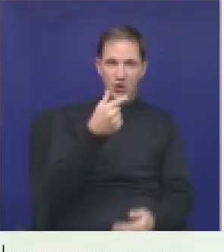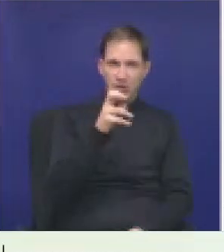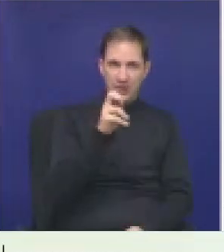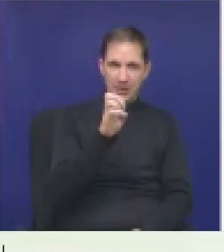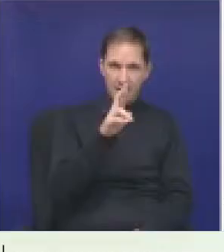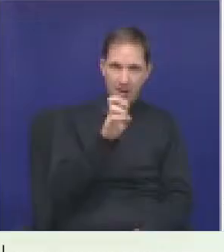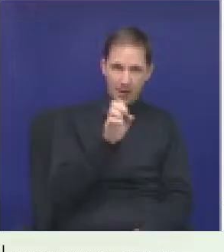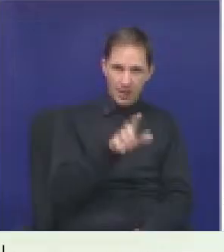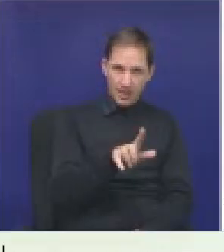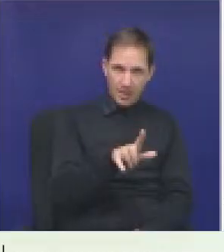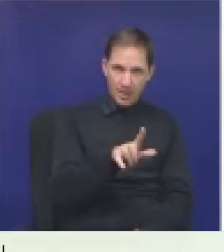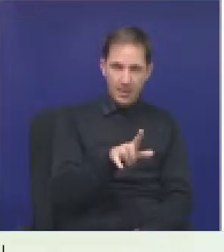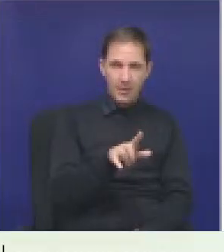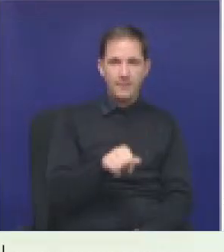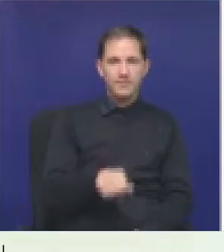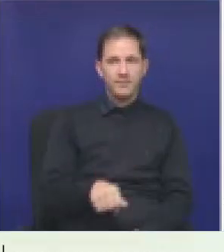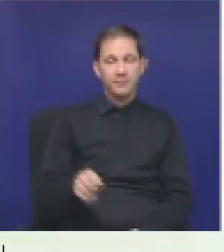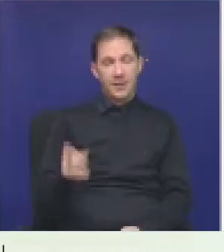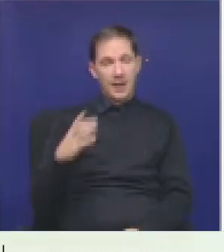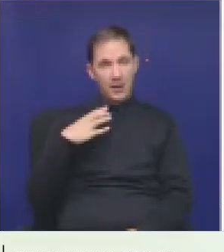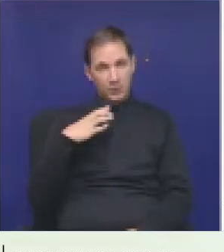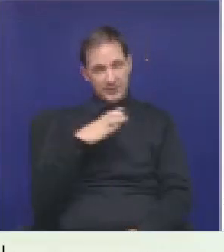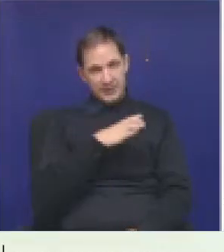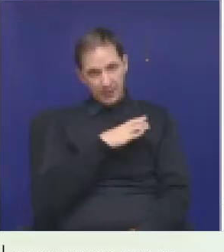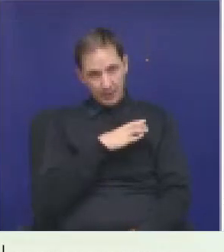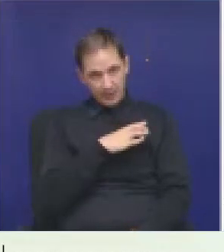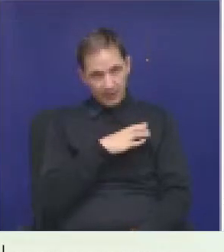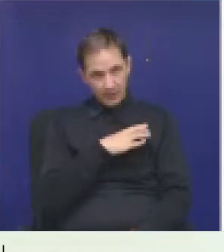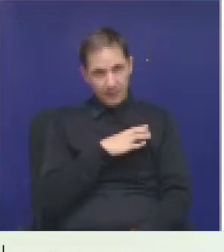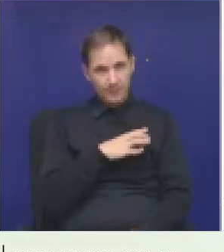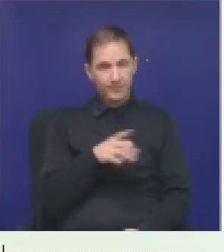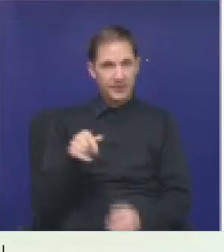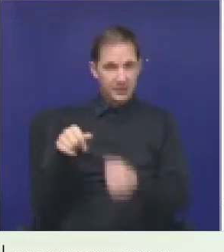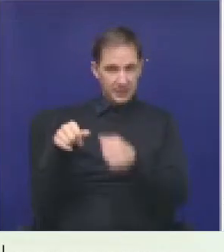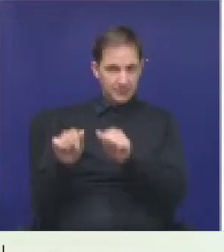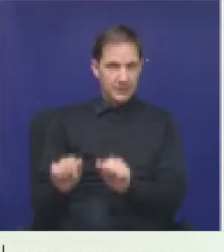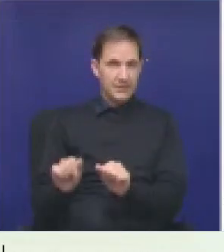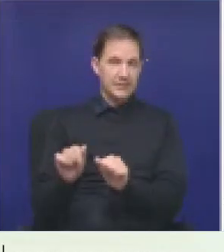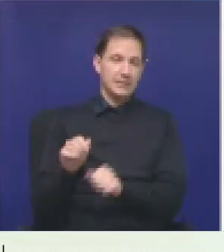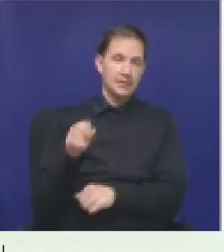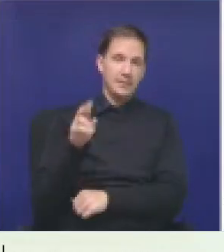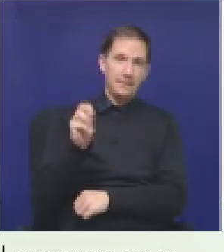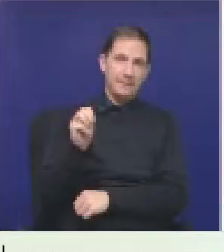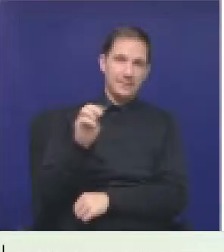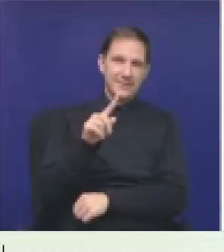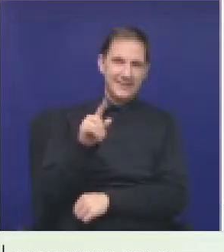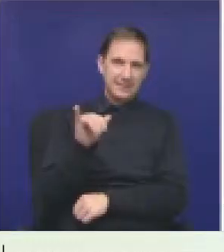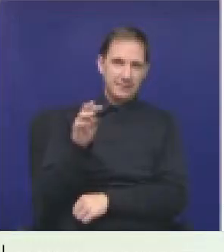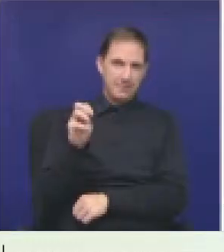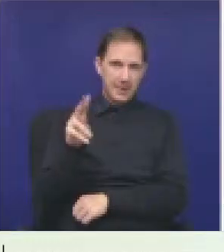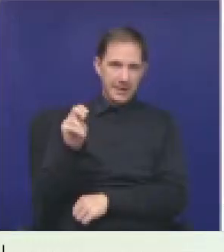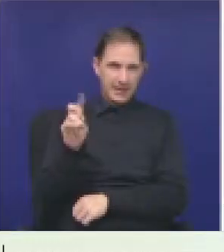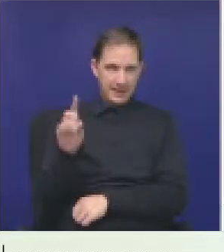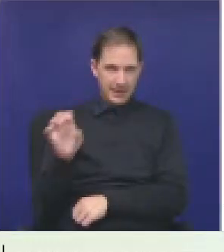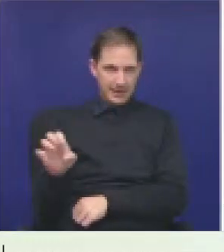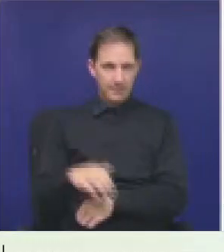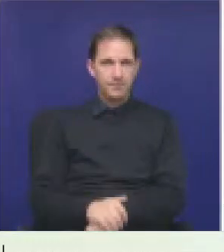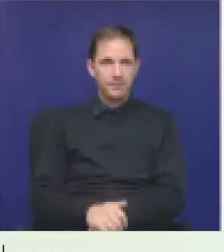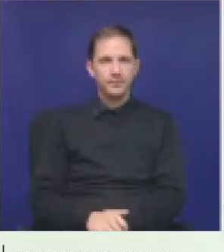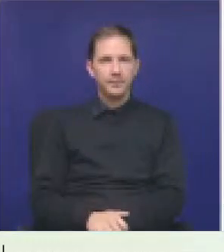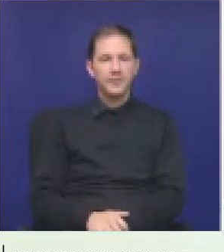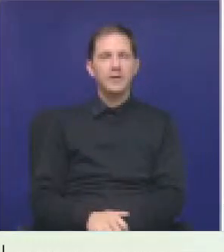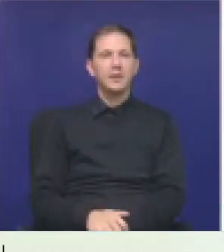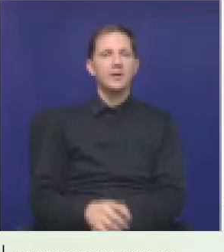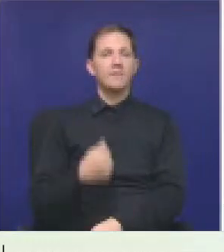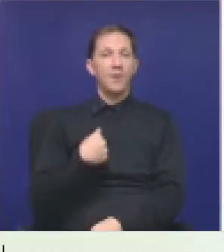Risenga, the Statistician Council, Chairperson Dr. Nzimande. Honorable House Chair, on behalf of the